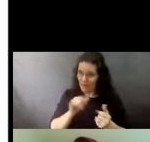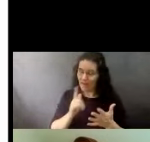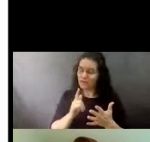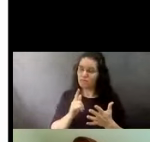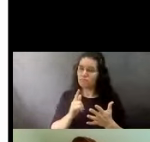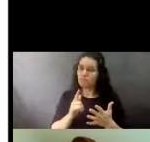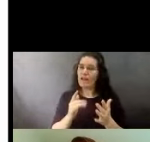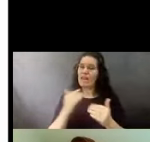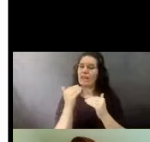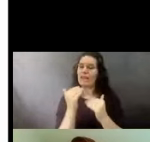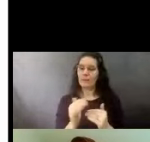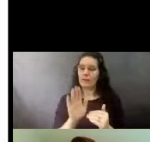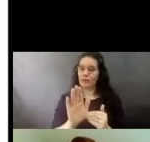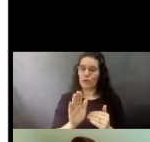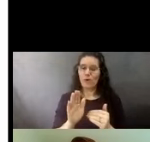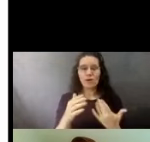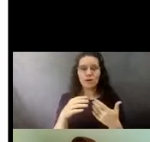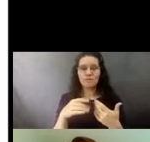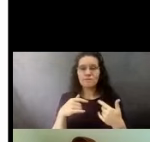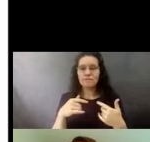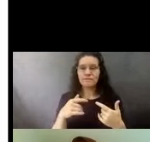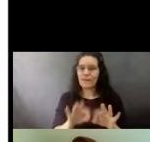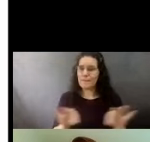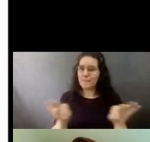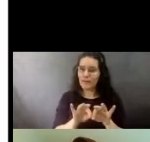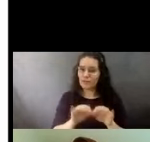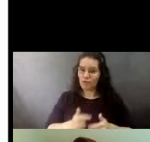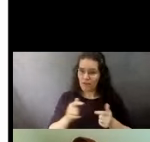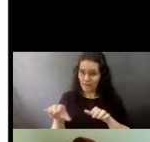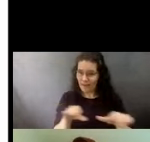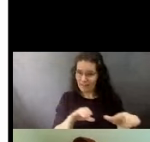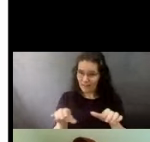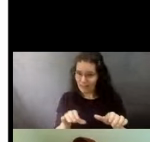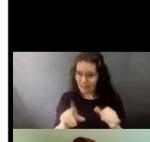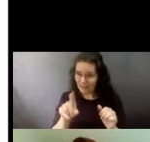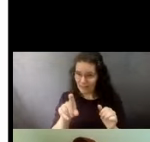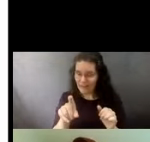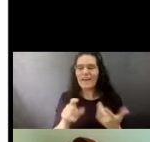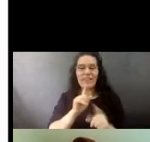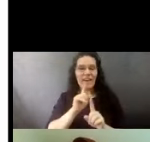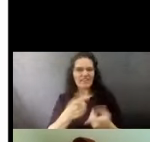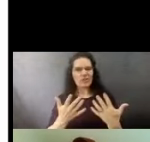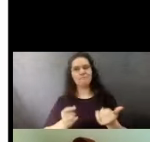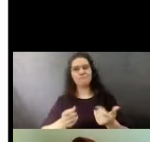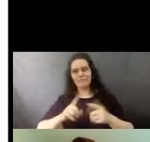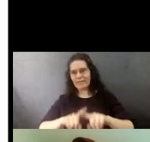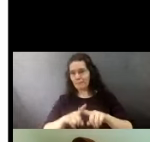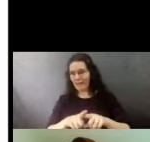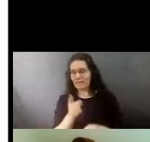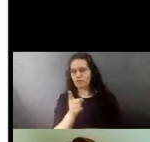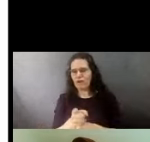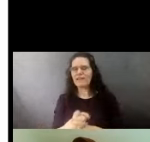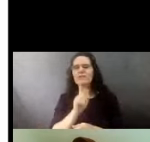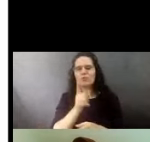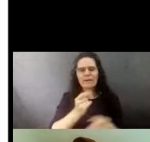the thing that we always say as lawyers is it depends, right? Everything under the ADA really requires this type of individualized look at the